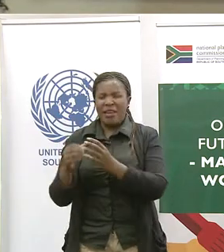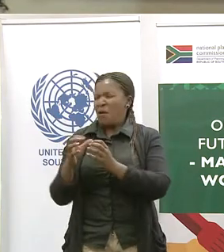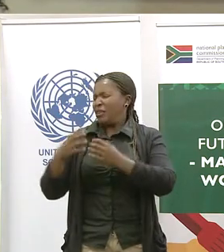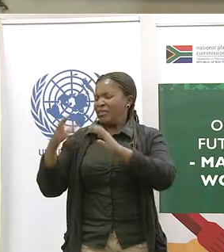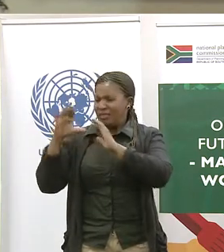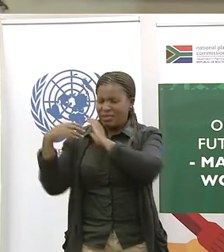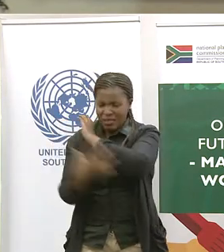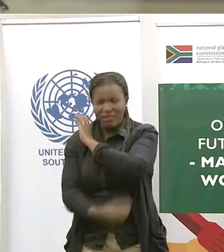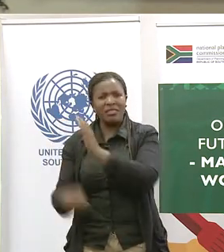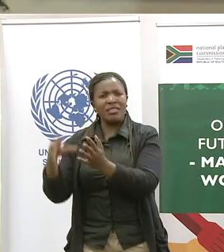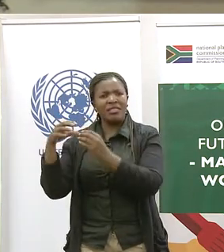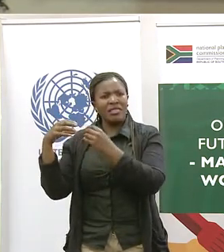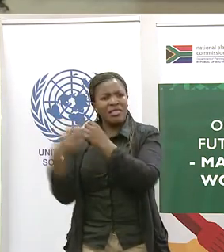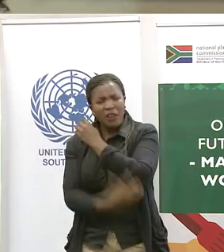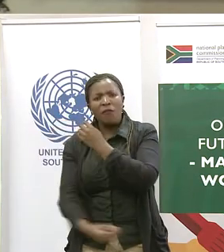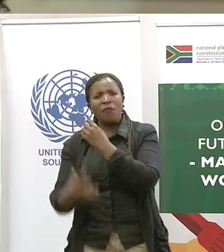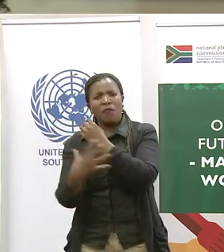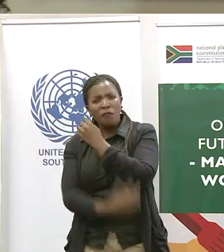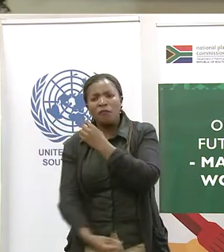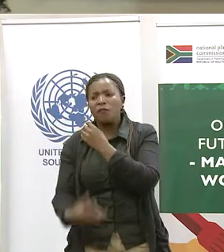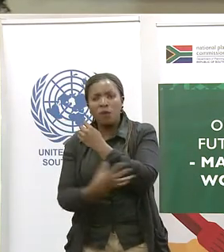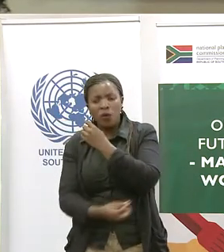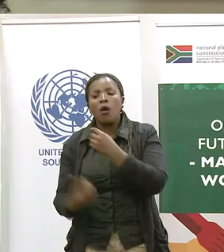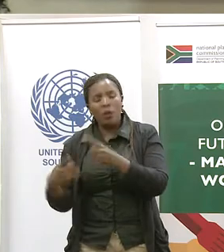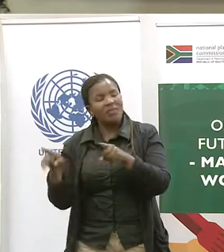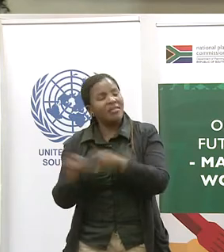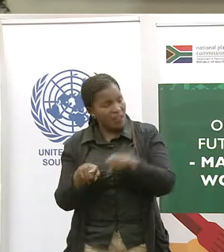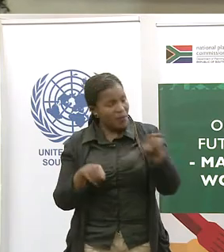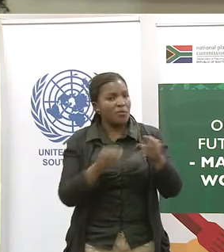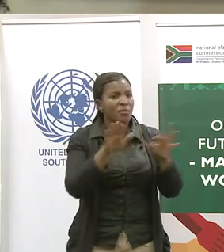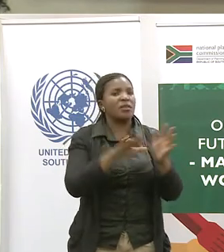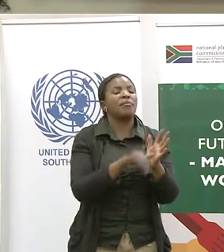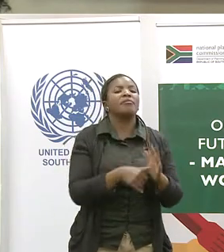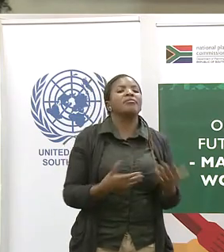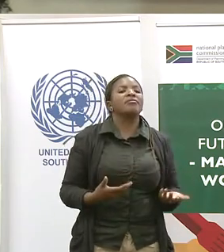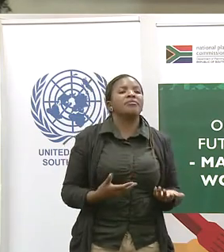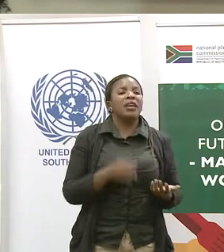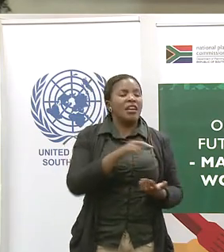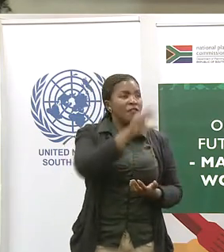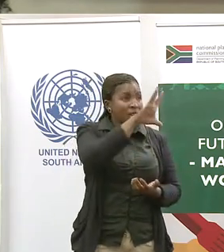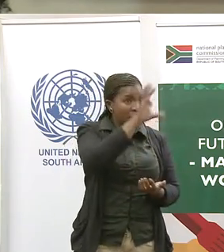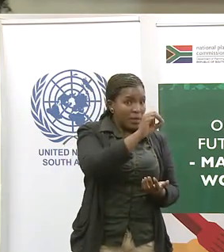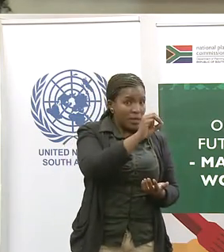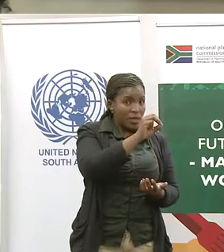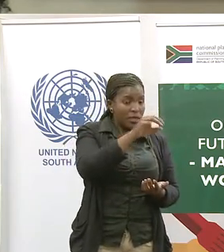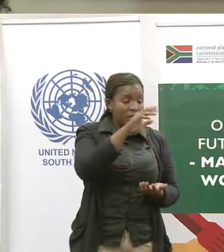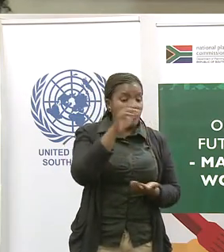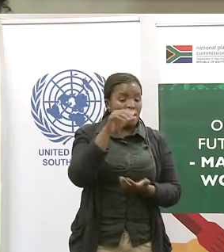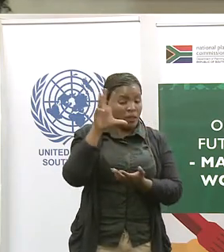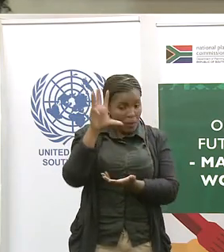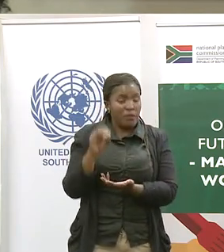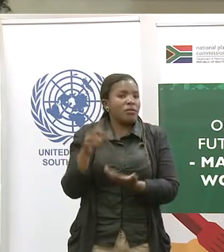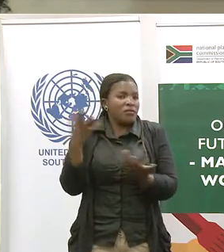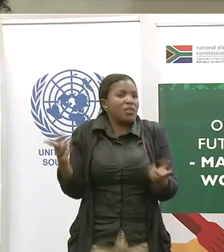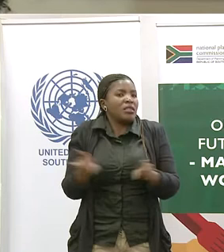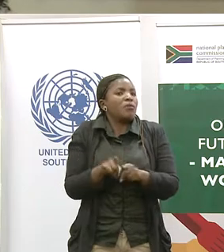also suffer. You might reduce that to only 80% would suffer, but that doesn't actually help. So our lives